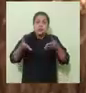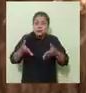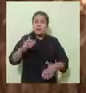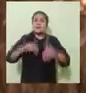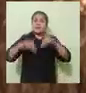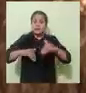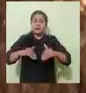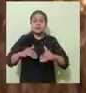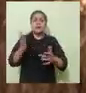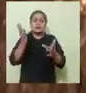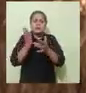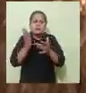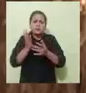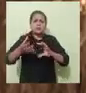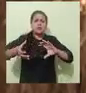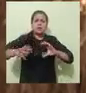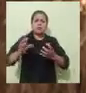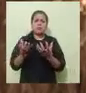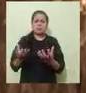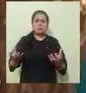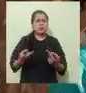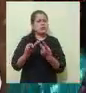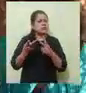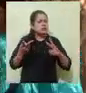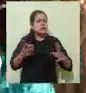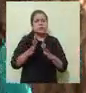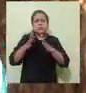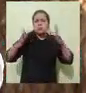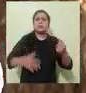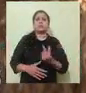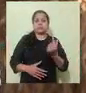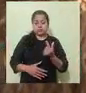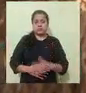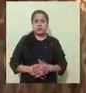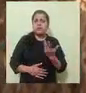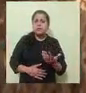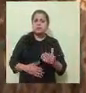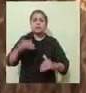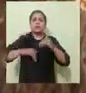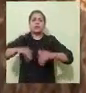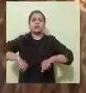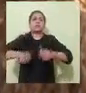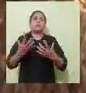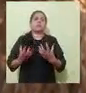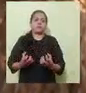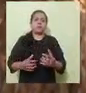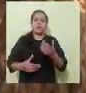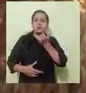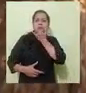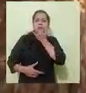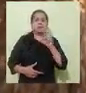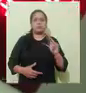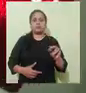To make this day happen, the whole electoral process happen, there's a lot of machinery which is involved in making